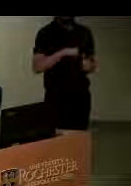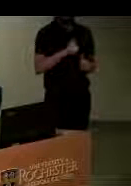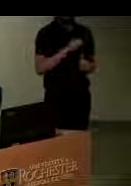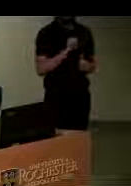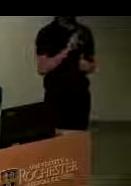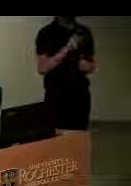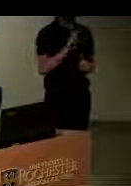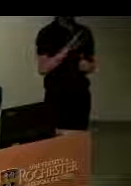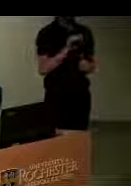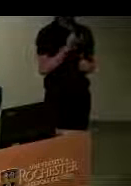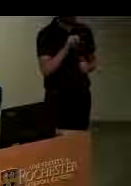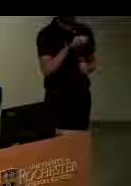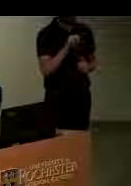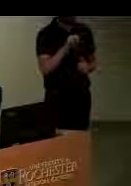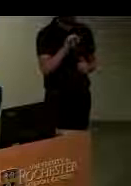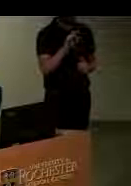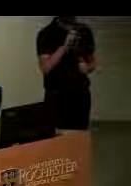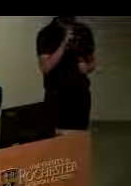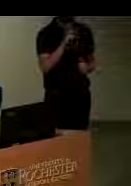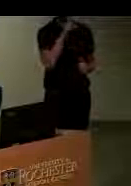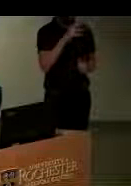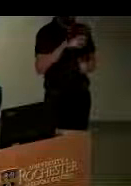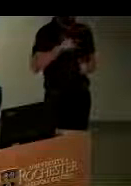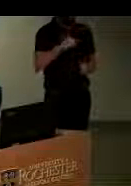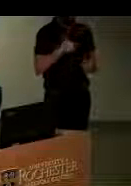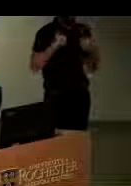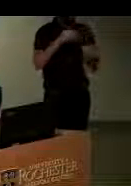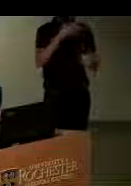supermen and superwomen, and we did have women in our residency.